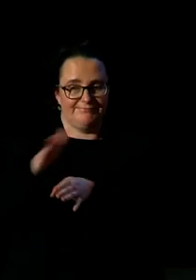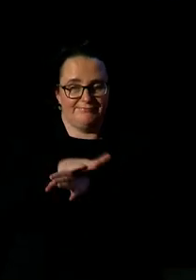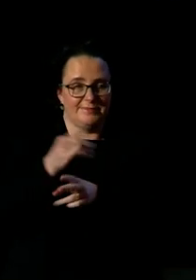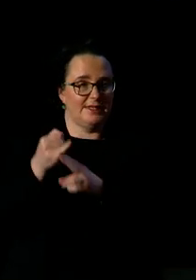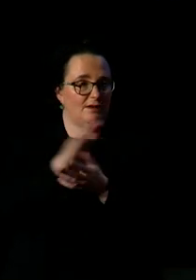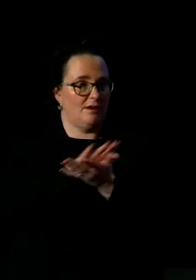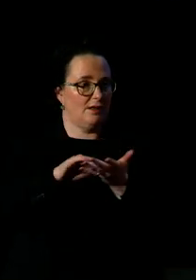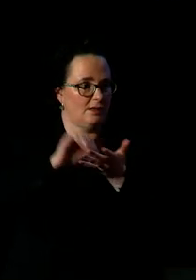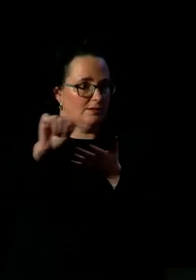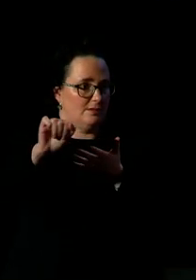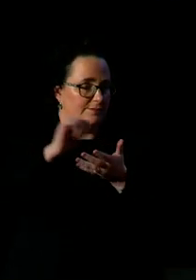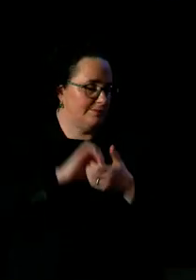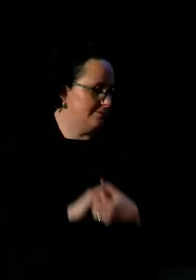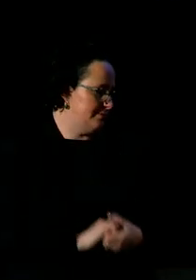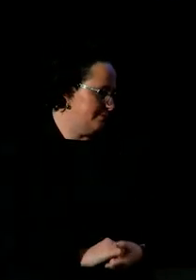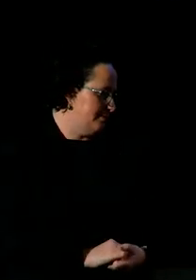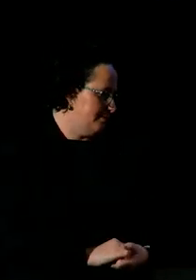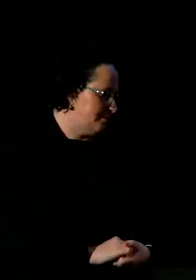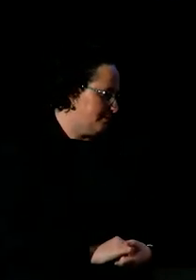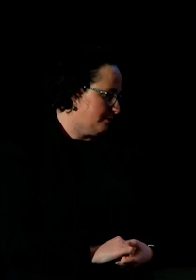the Holocaust.